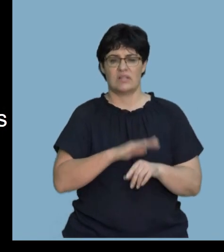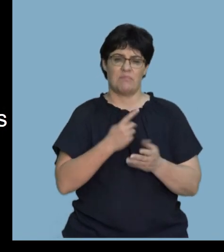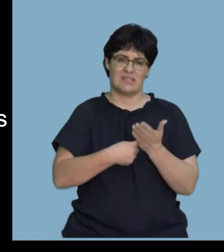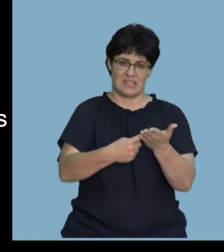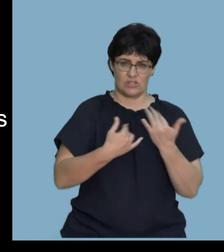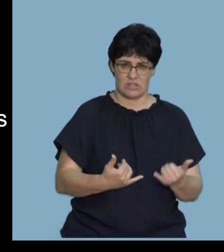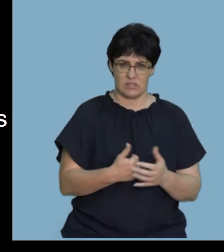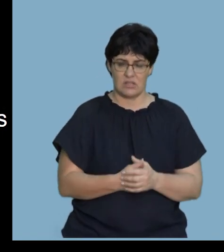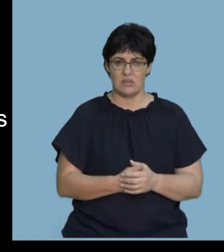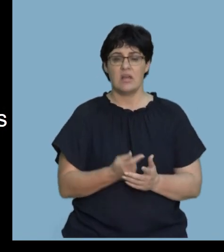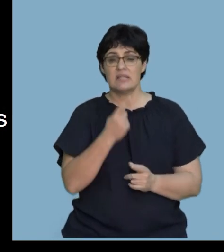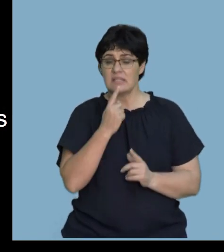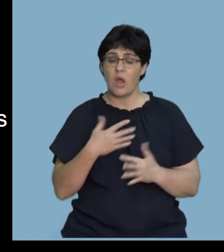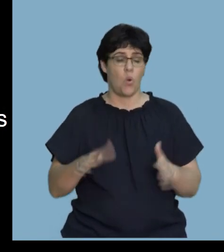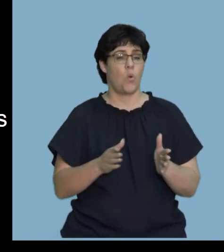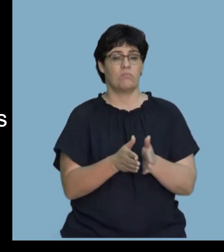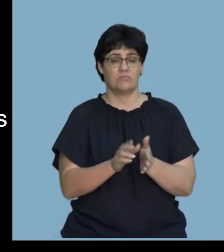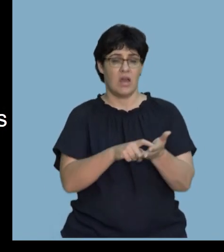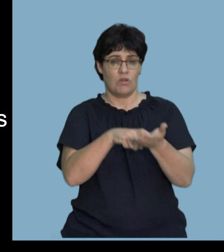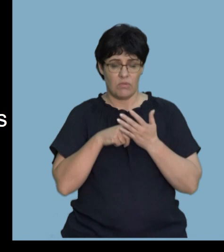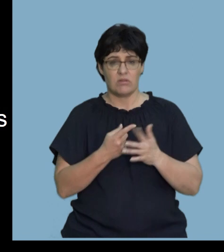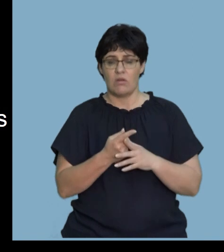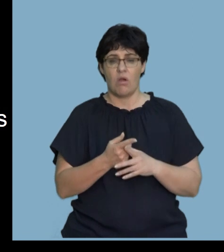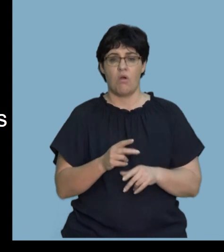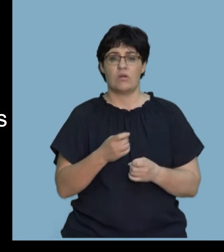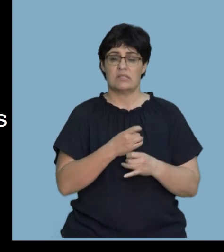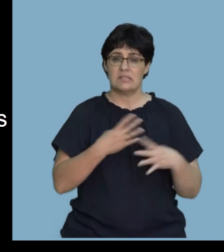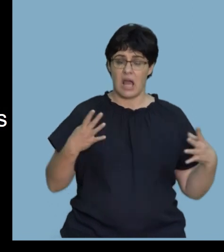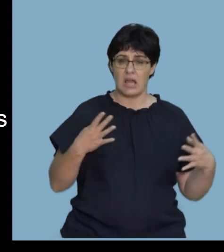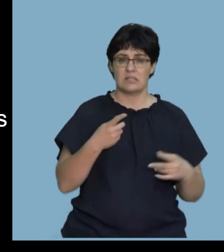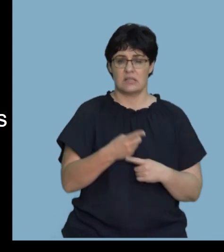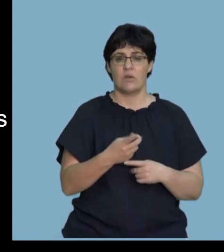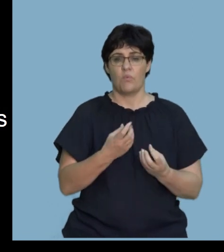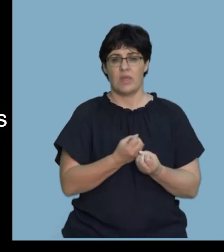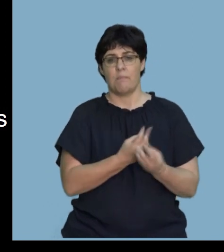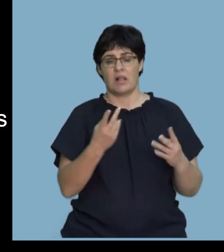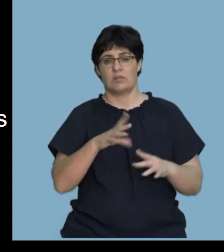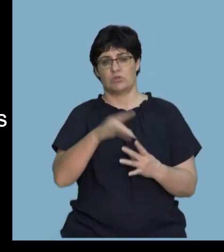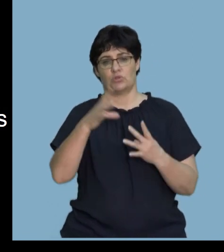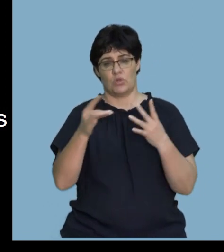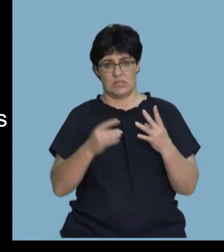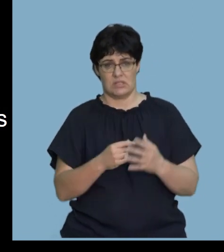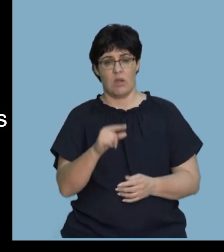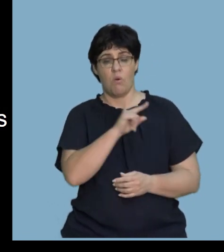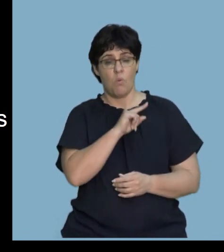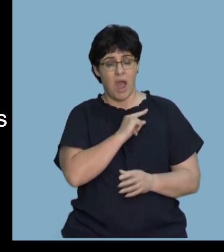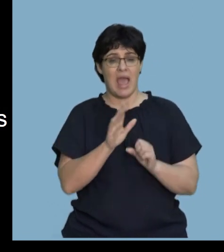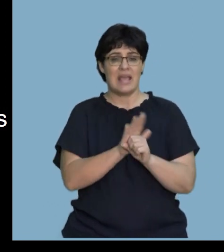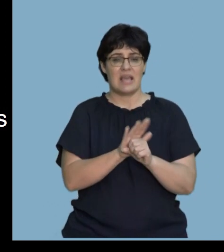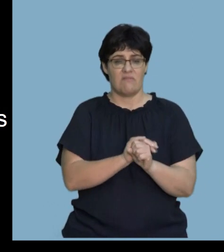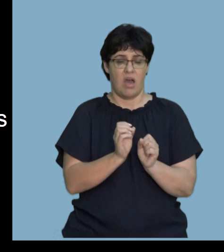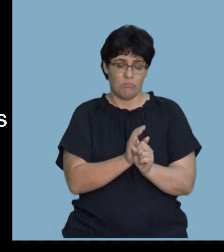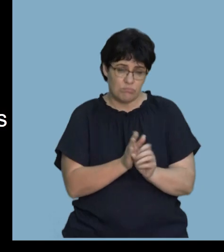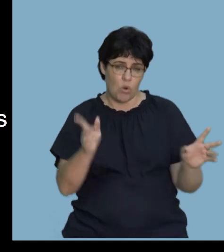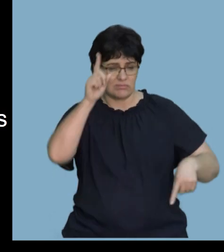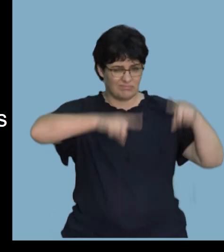discussion. It says it is highly recommended that you do not start, okay, with the multiple choice questions, since they actually cover a broad